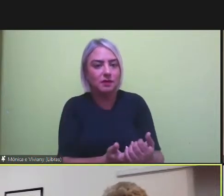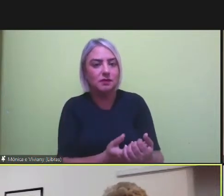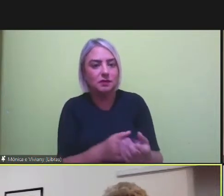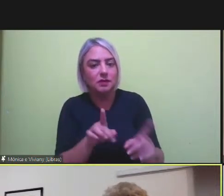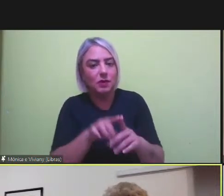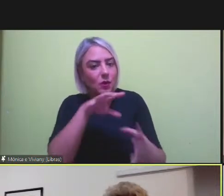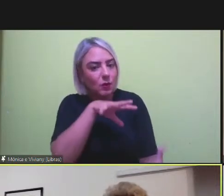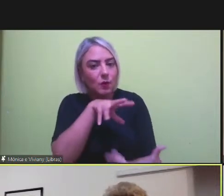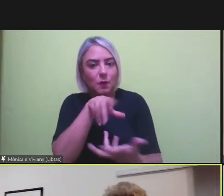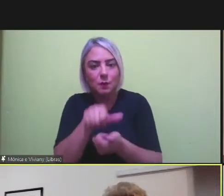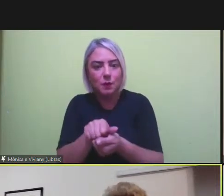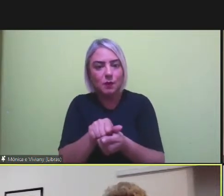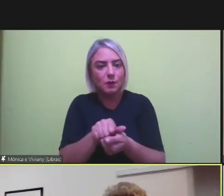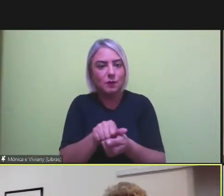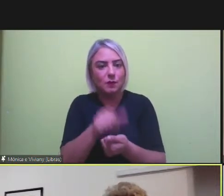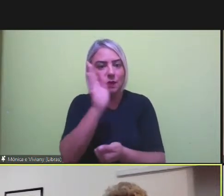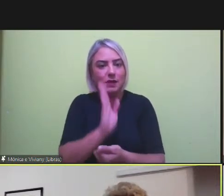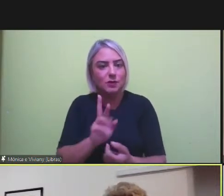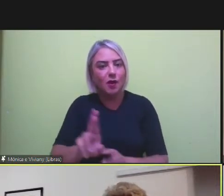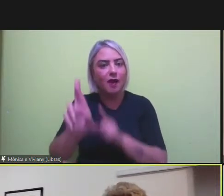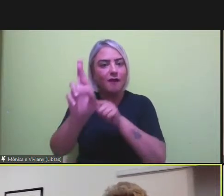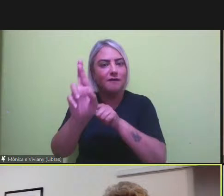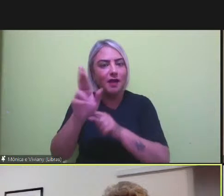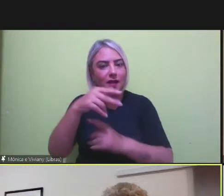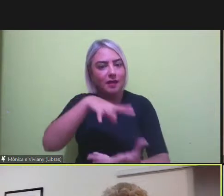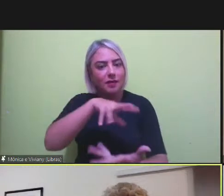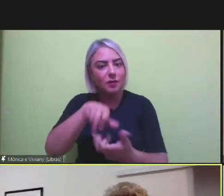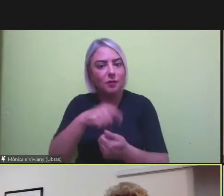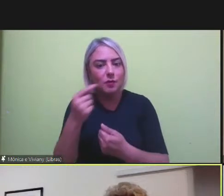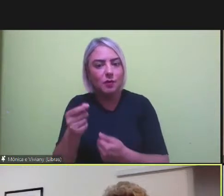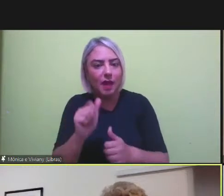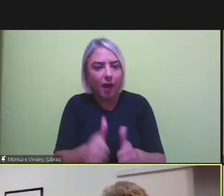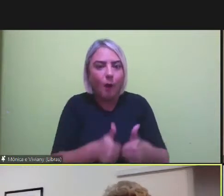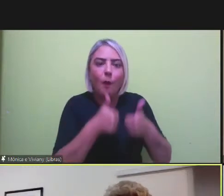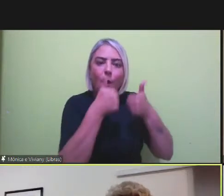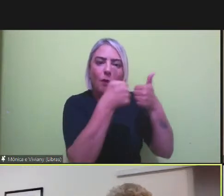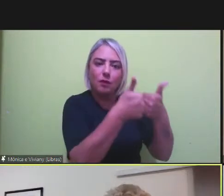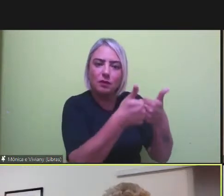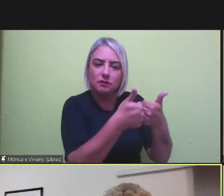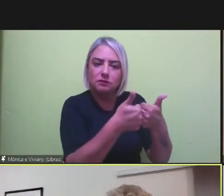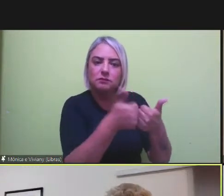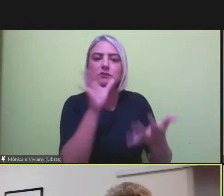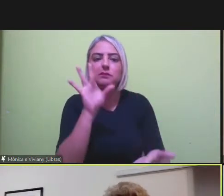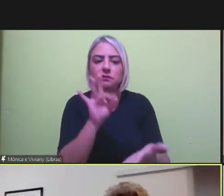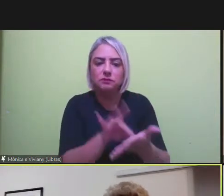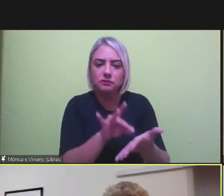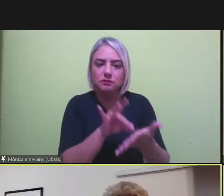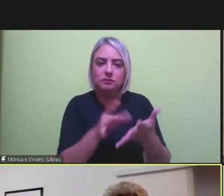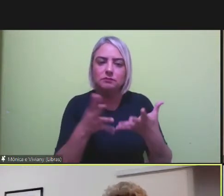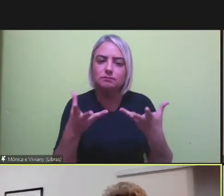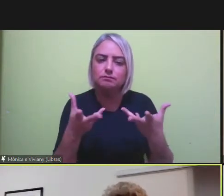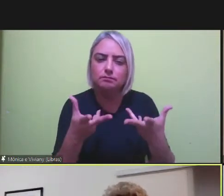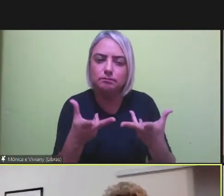is recognized in the world. There is an international recognition from the quality,